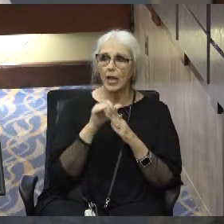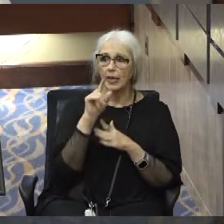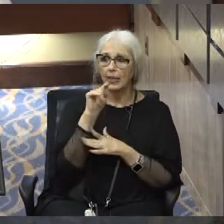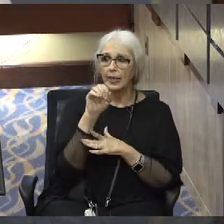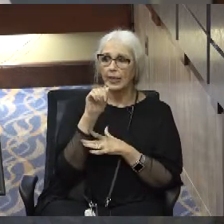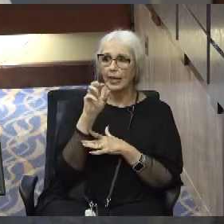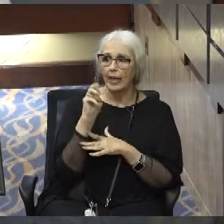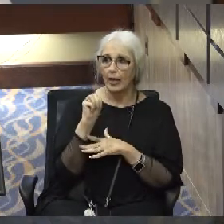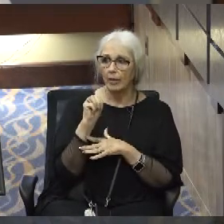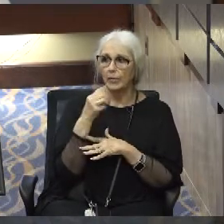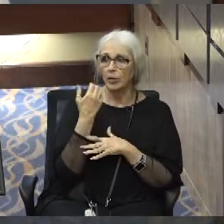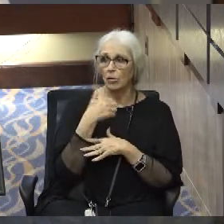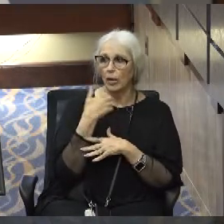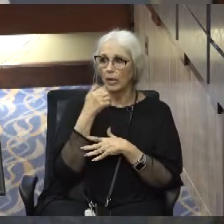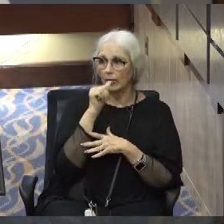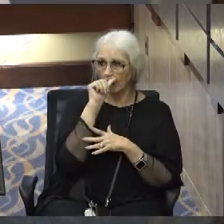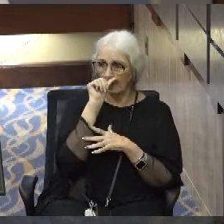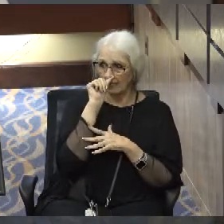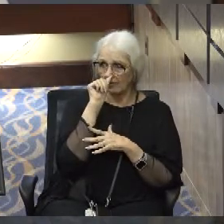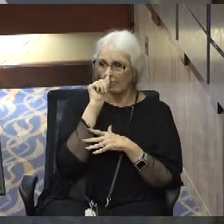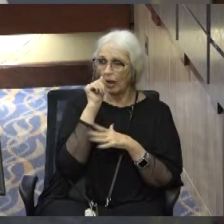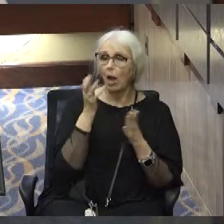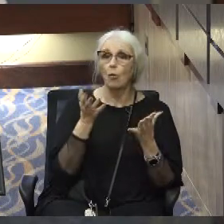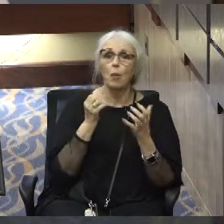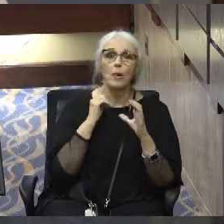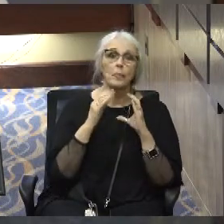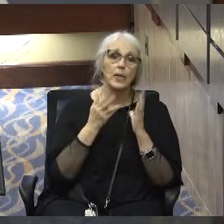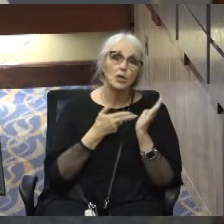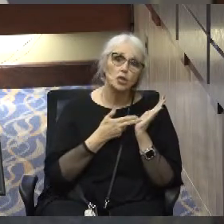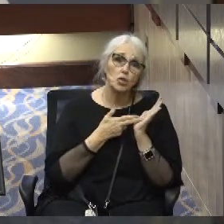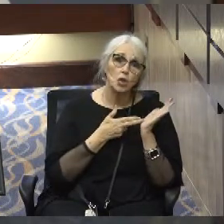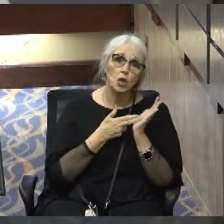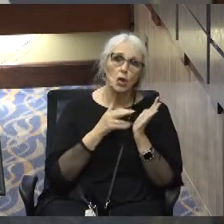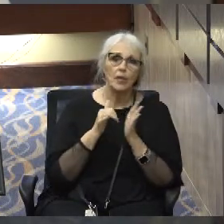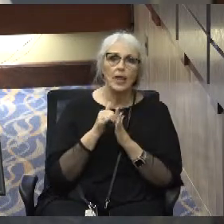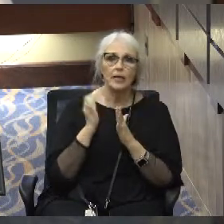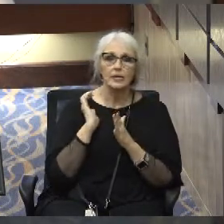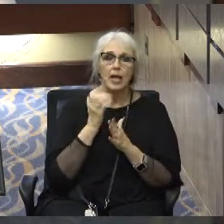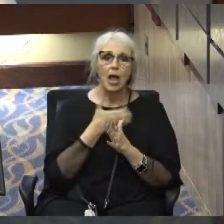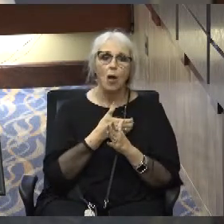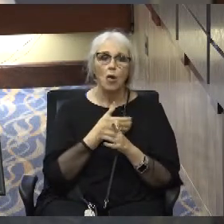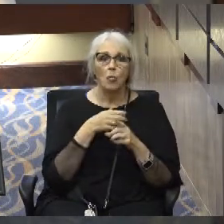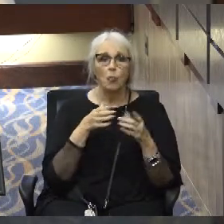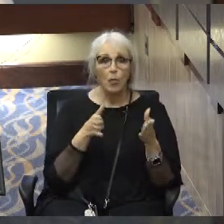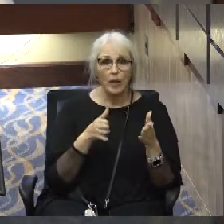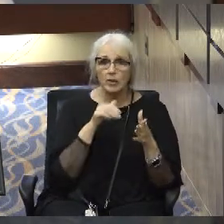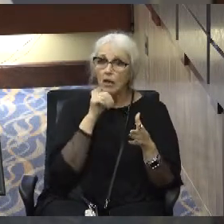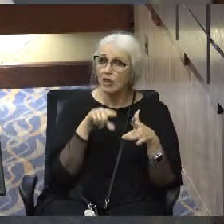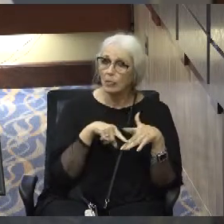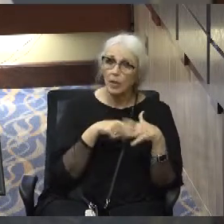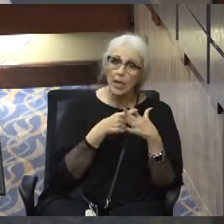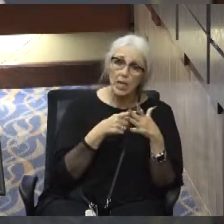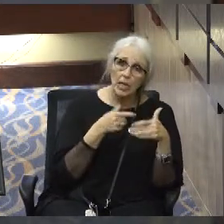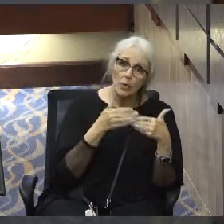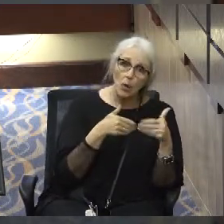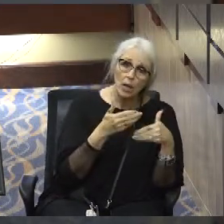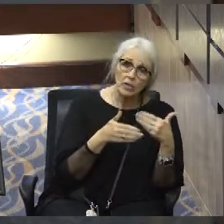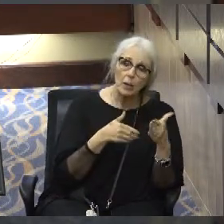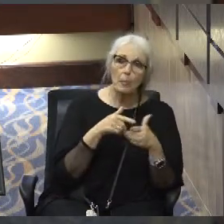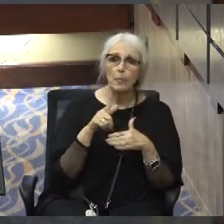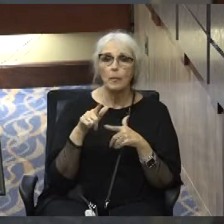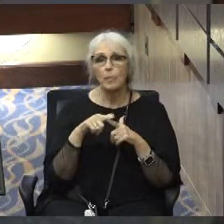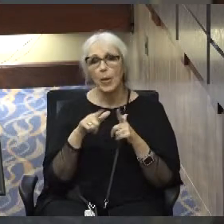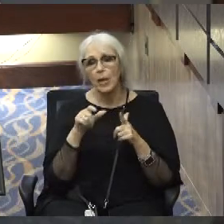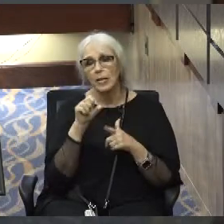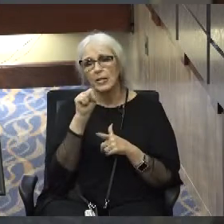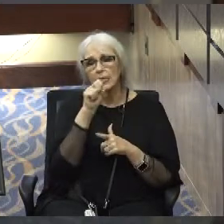has been incredibly communicative, but I want to make sure that that is our standard, that not just at the beginning of the process, but in the middle, or, hey, we've hit a